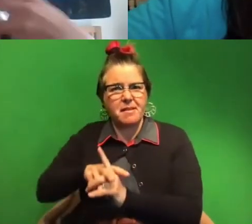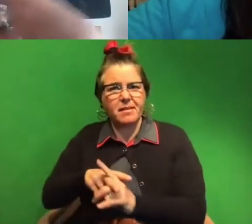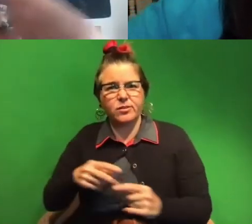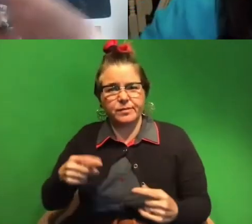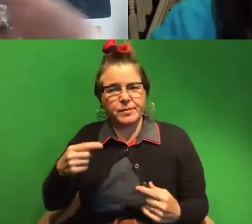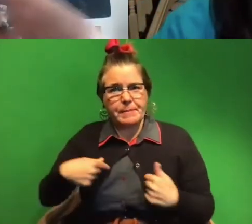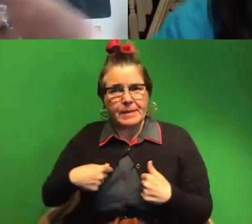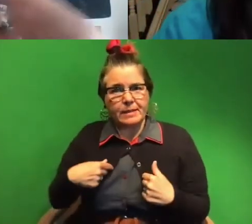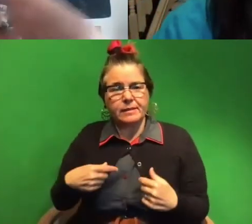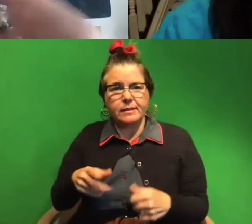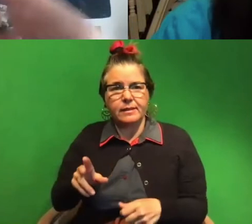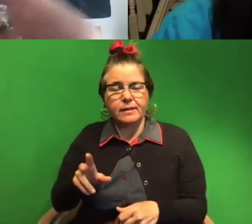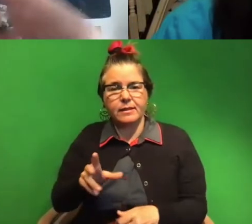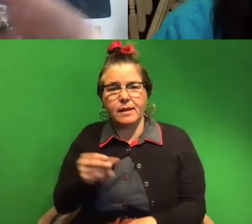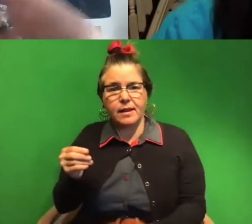and